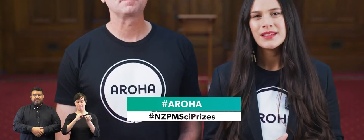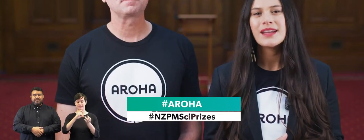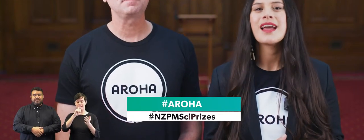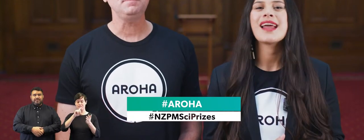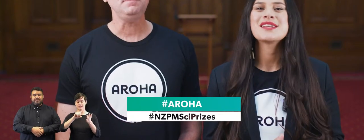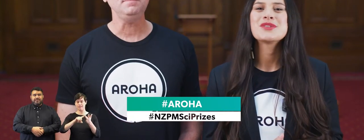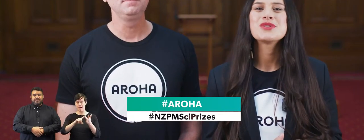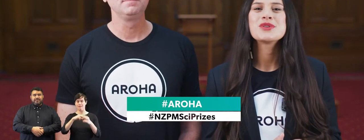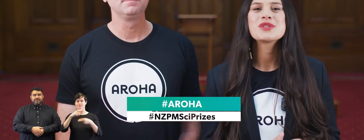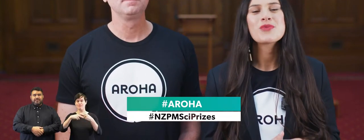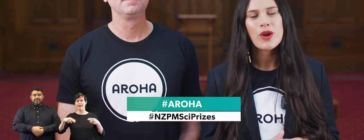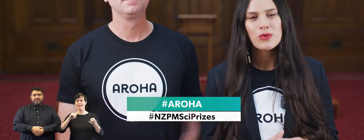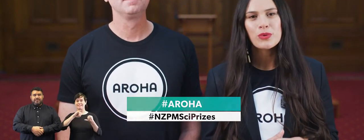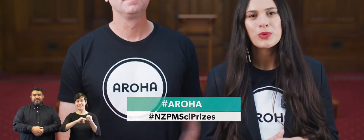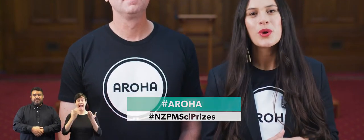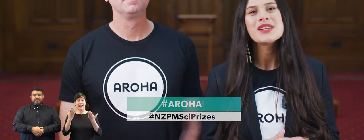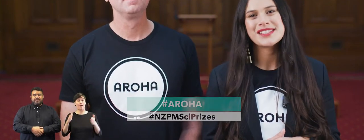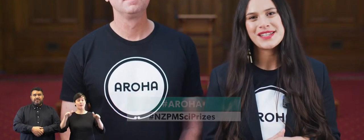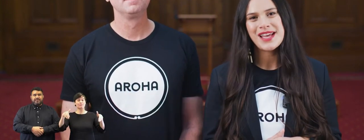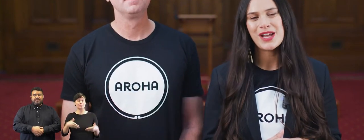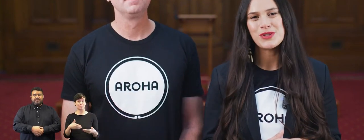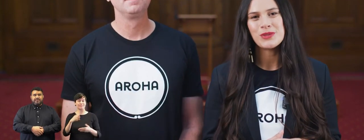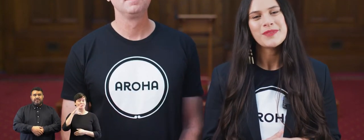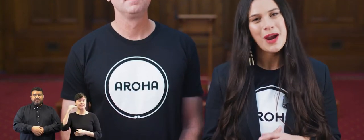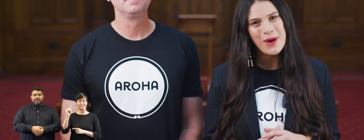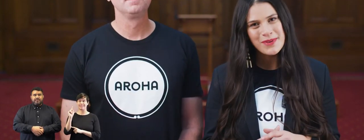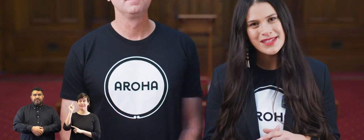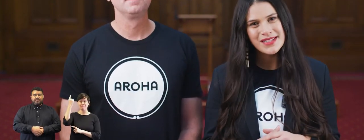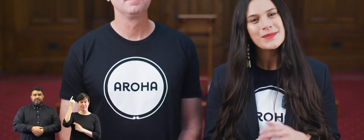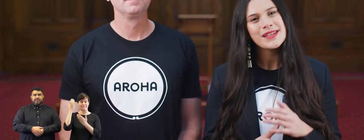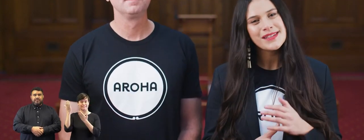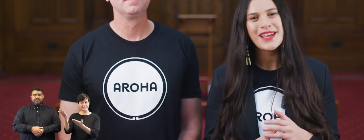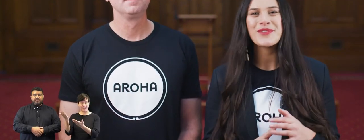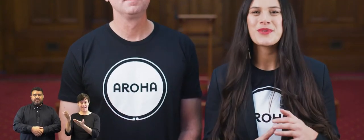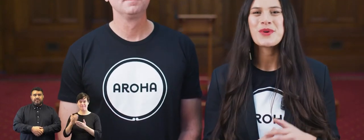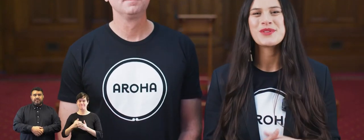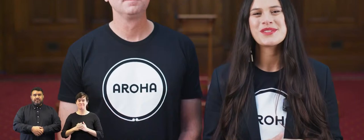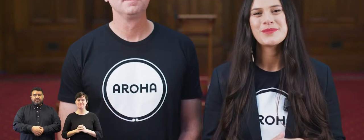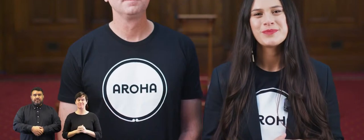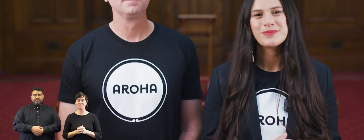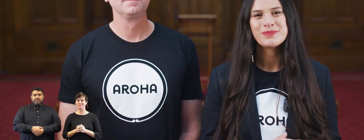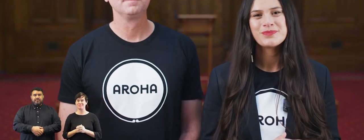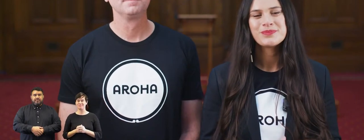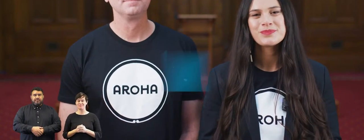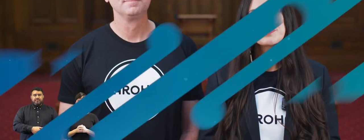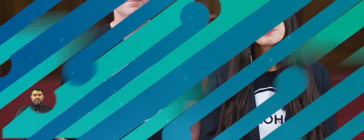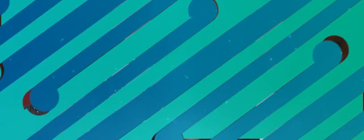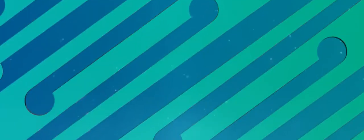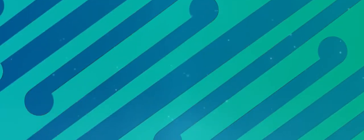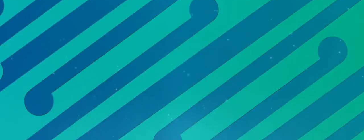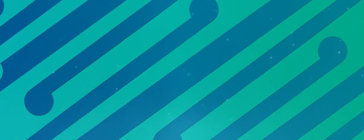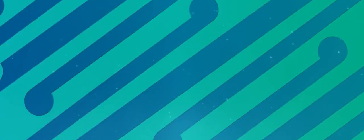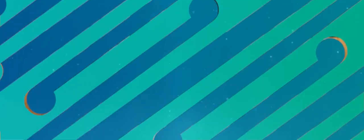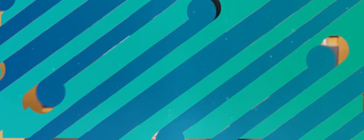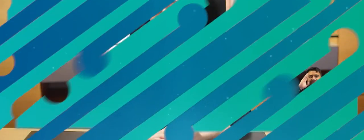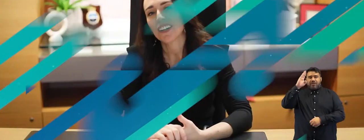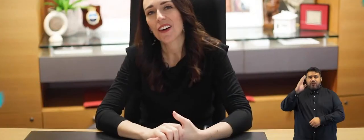Prizes. I'd now like to introduce the Right Honourable Jacinda Ardern, our Prime Minister, to say a few words.